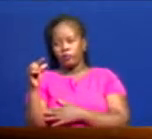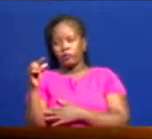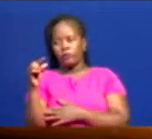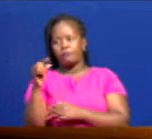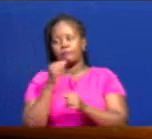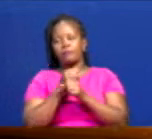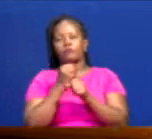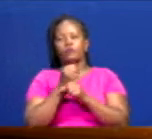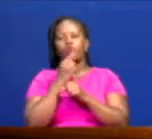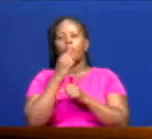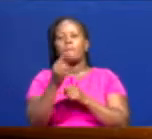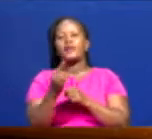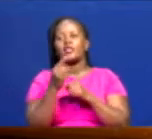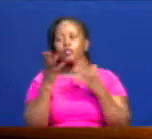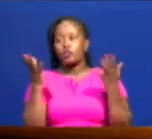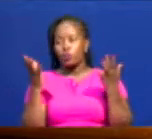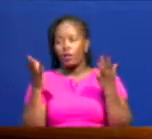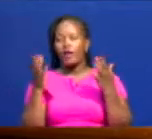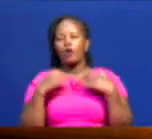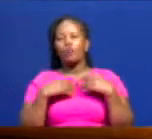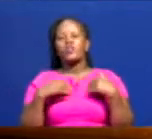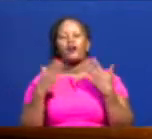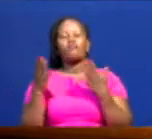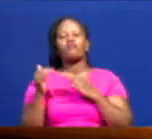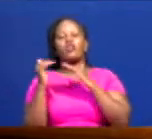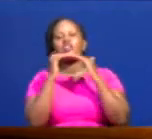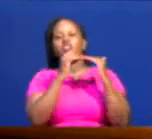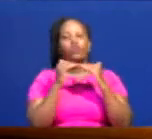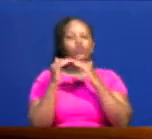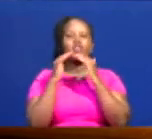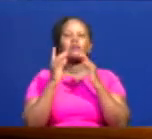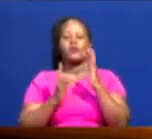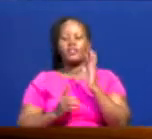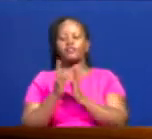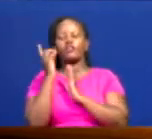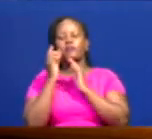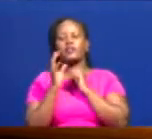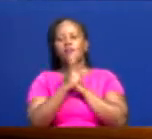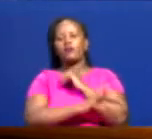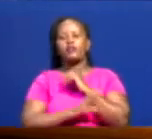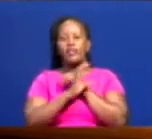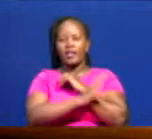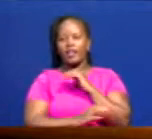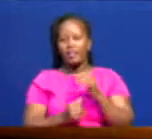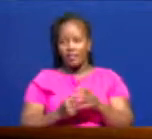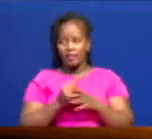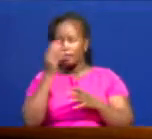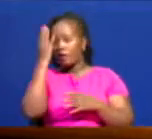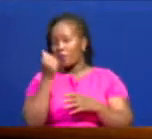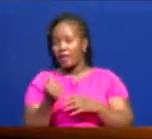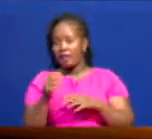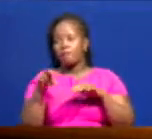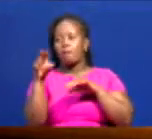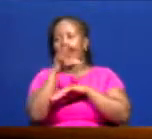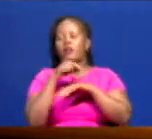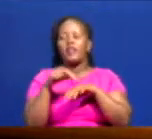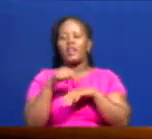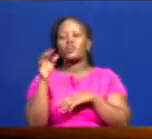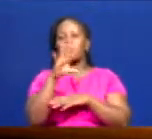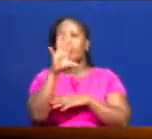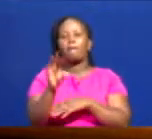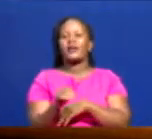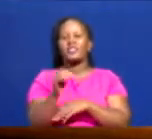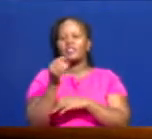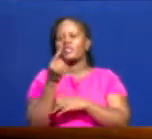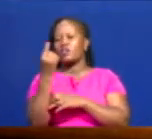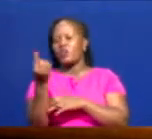to ensure that there's equitable development of this country, so that the national budget is not just done